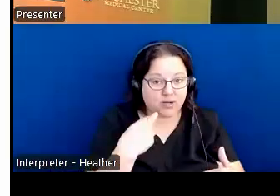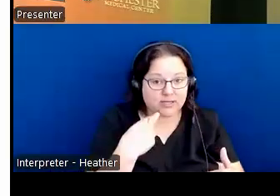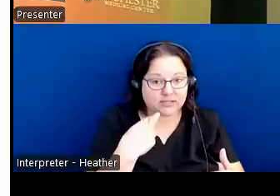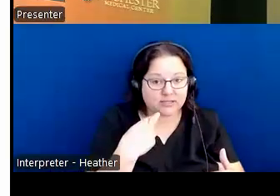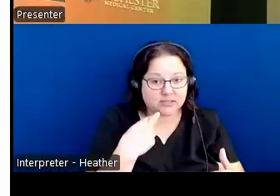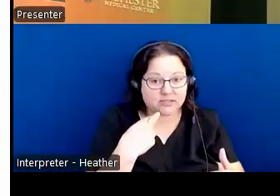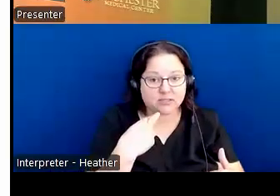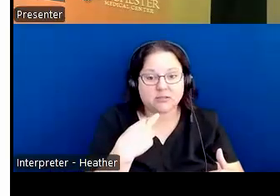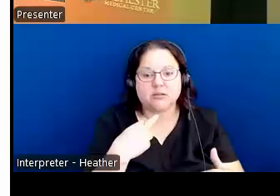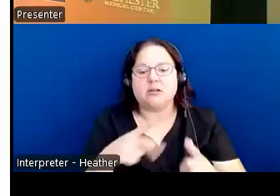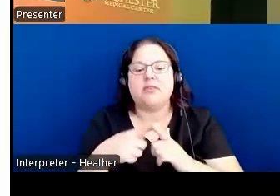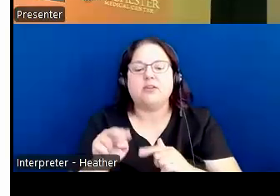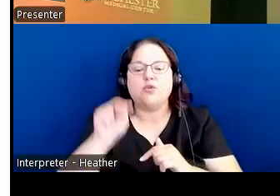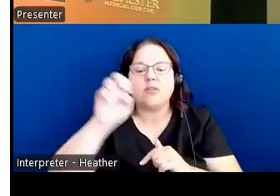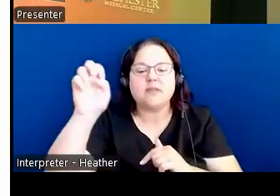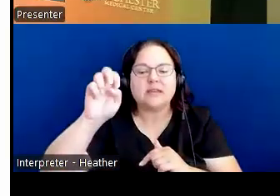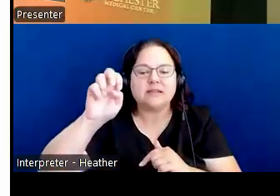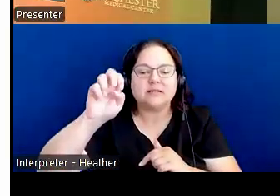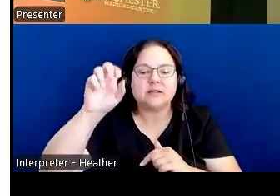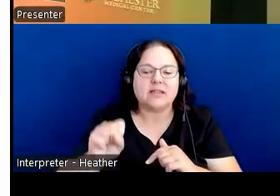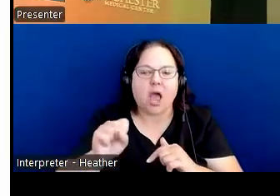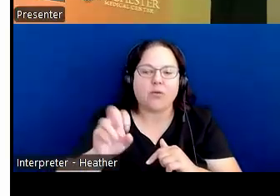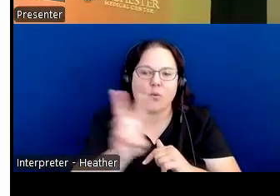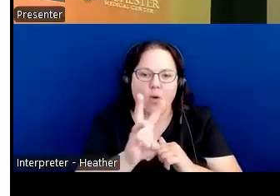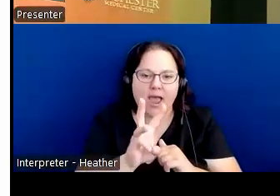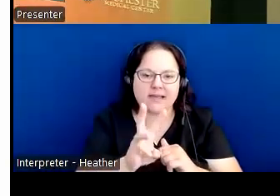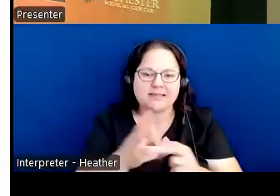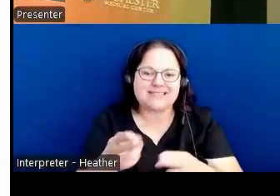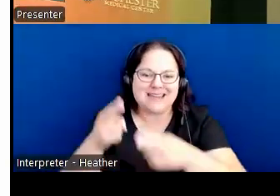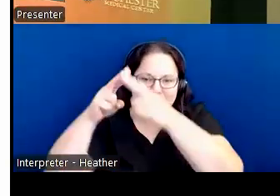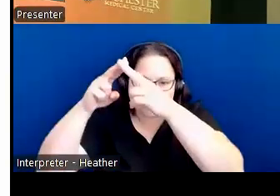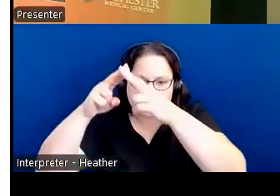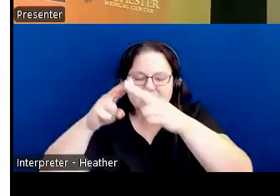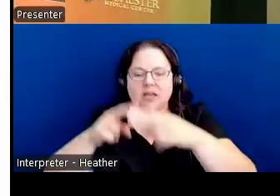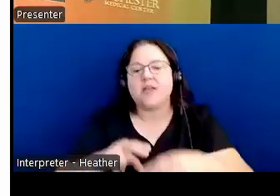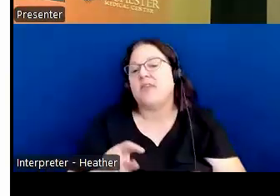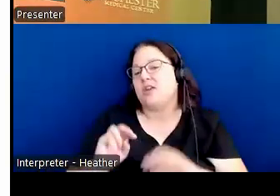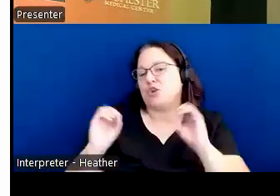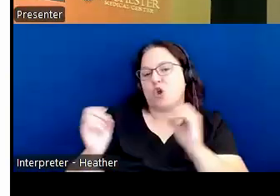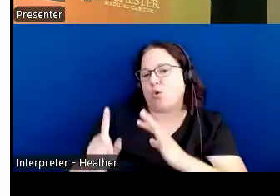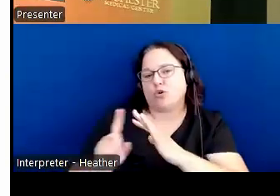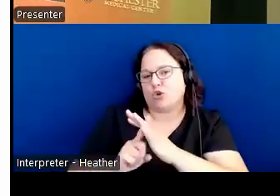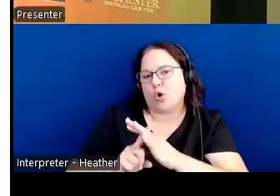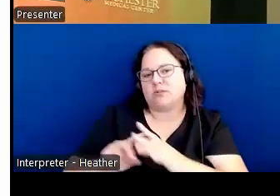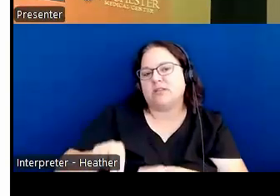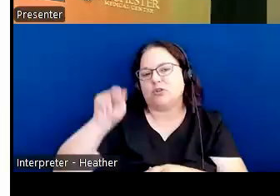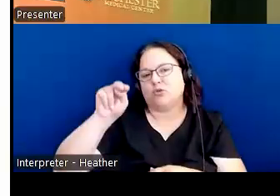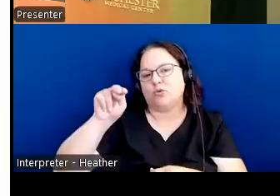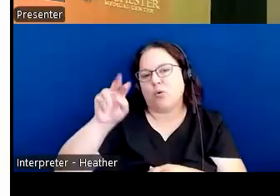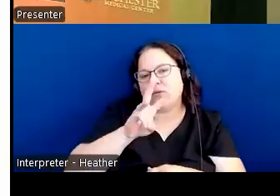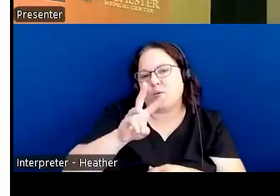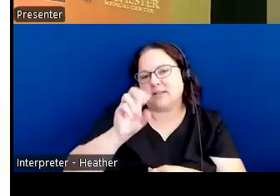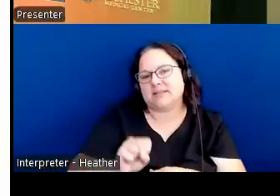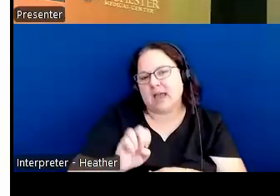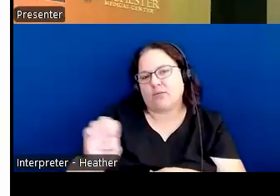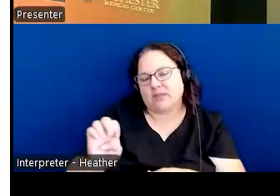total appointments. It's increasing going southwest. And then the axis for no-shows is the one going northwest to southeast, and it